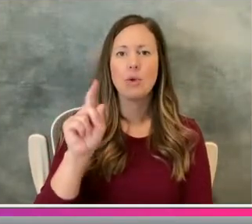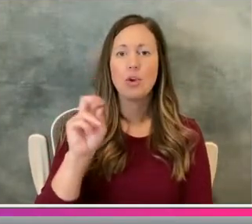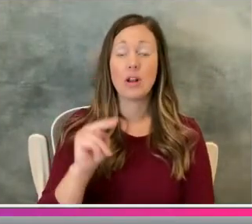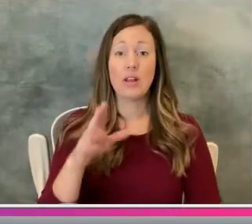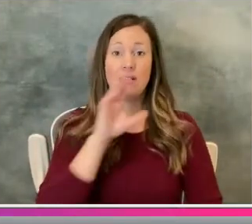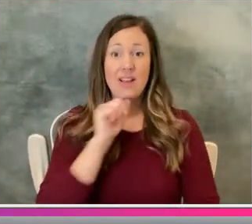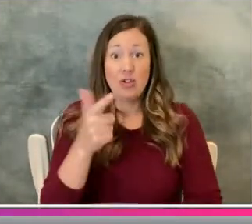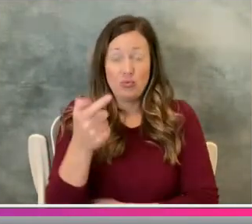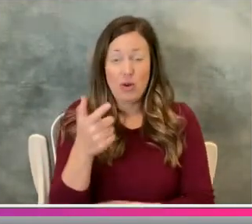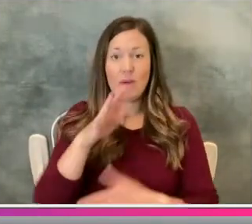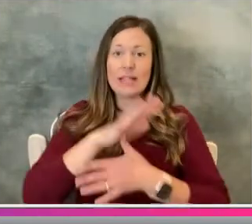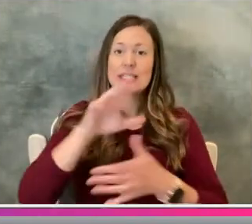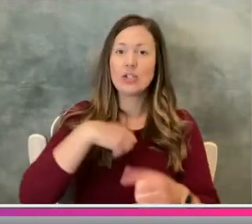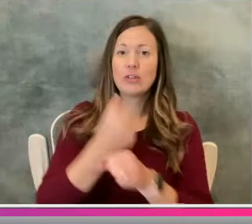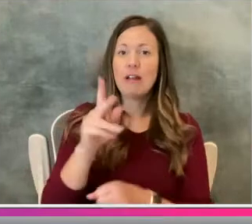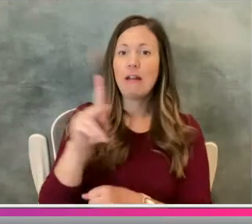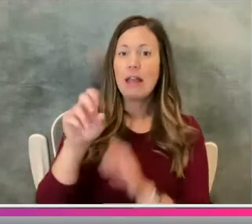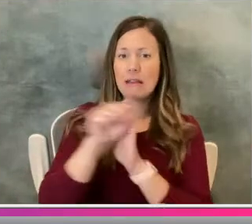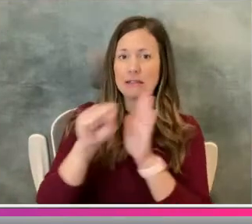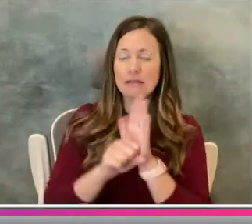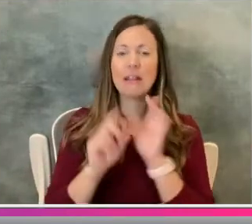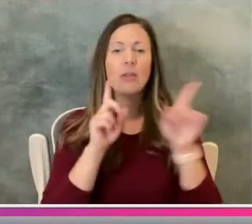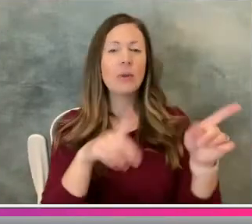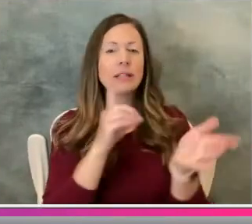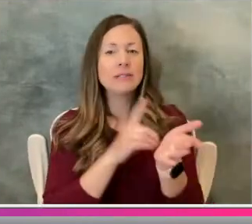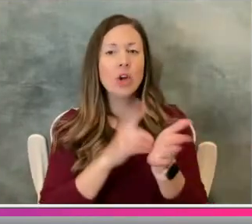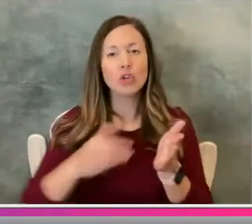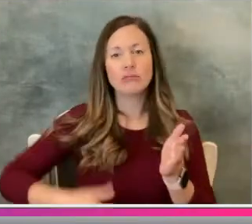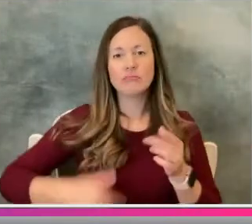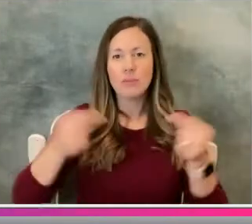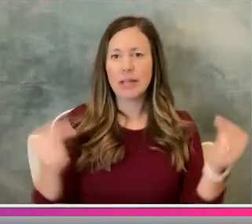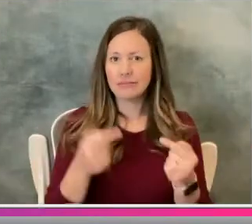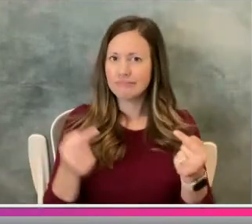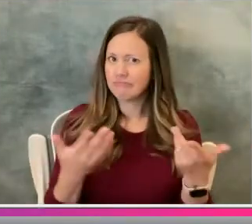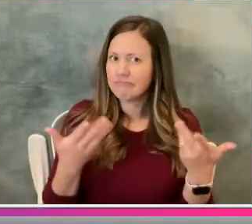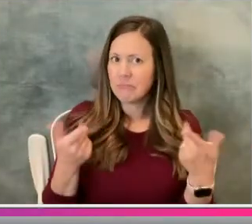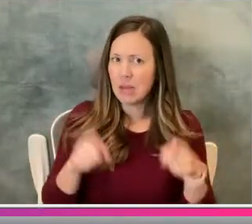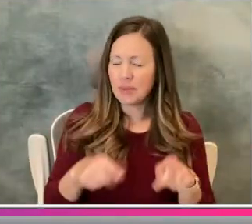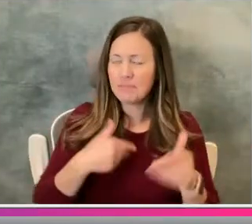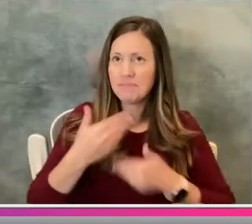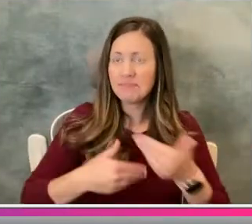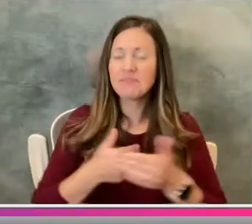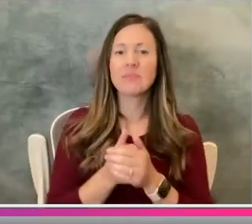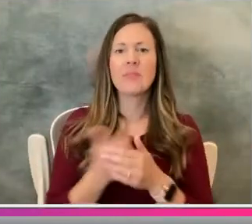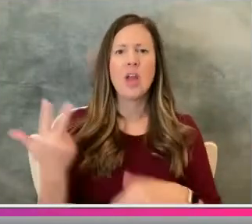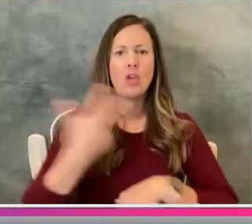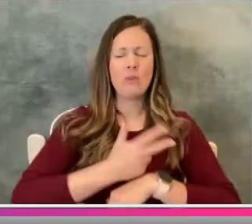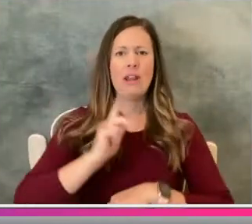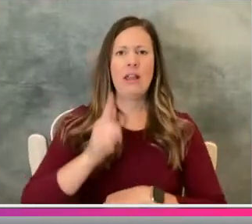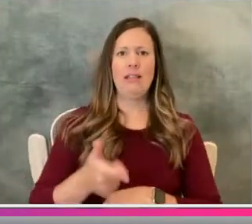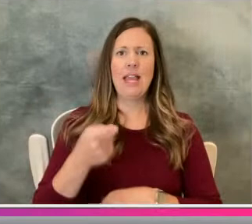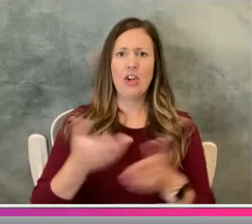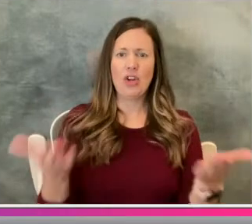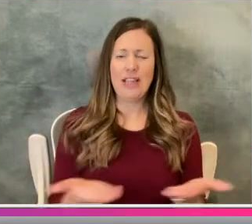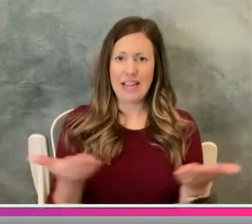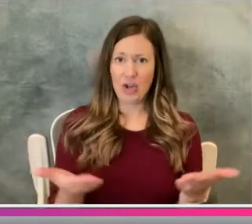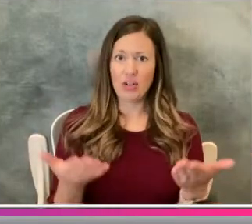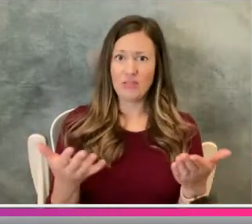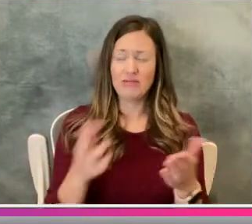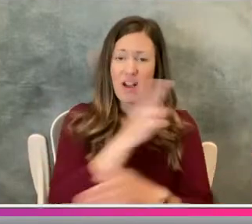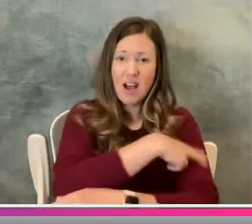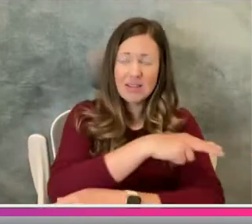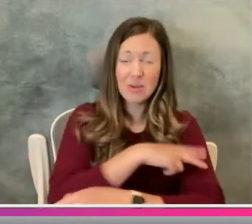when he went to the doctor for a stomach ache that had begun over the summer. 3 days later, he was here at the health system clinging to